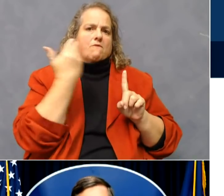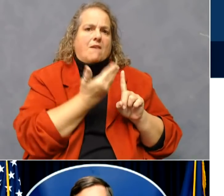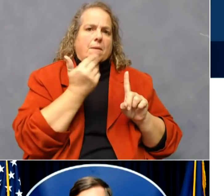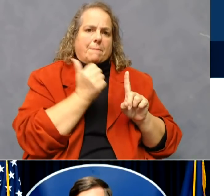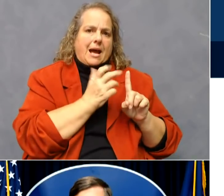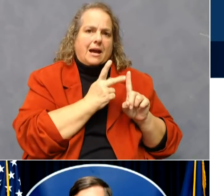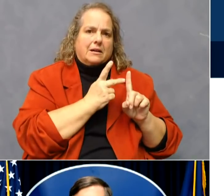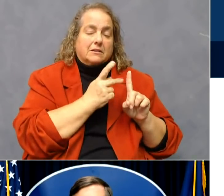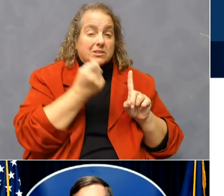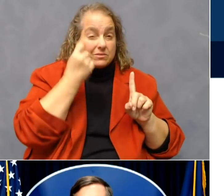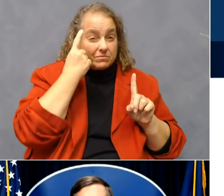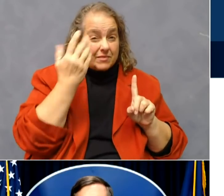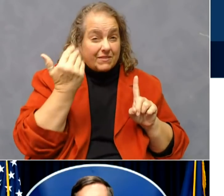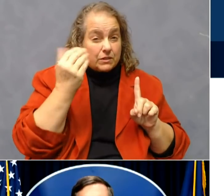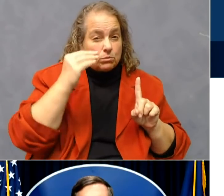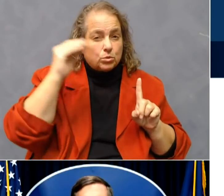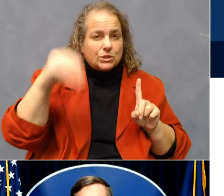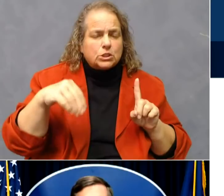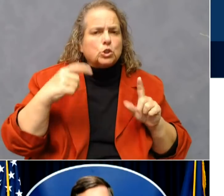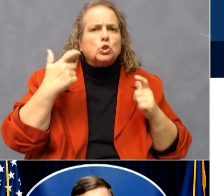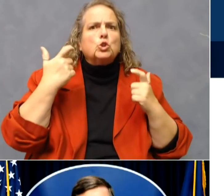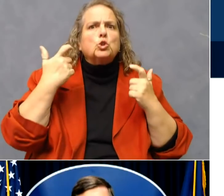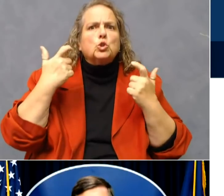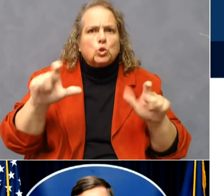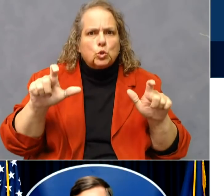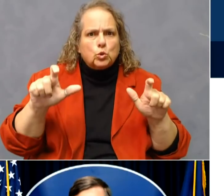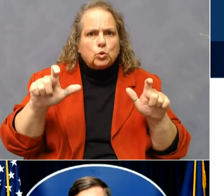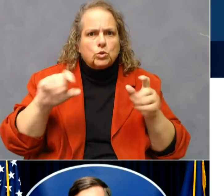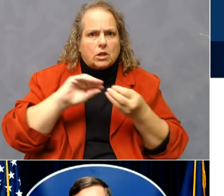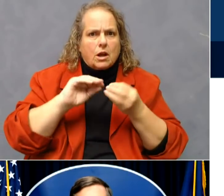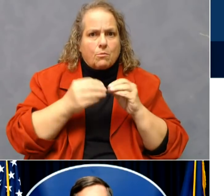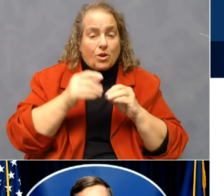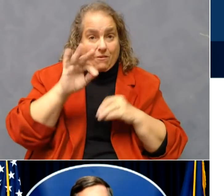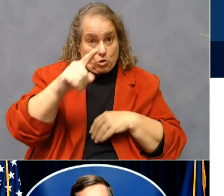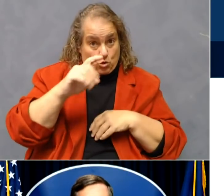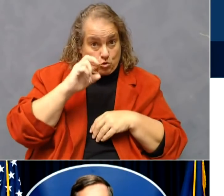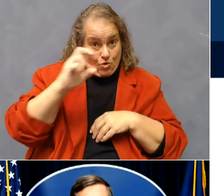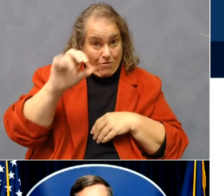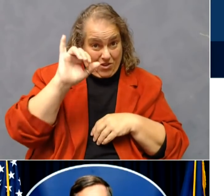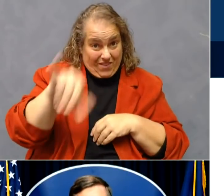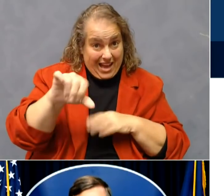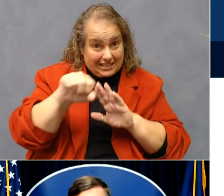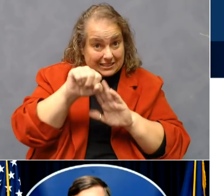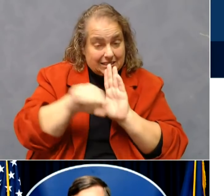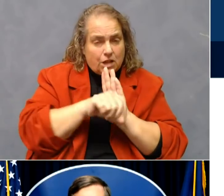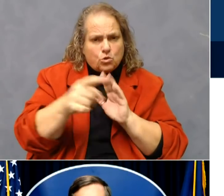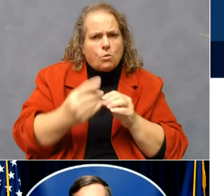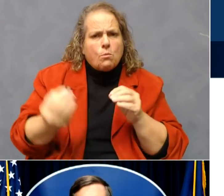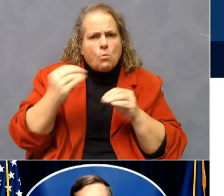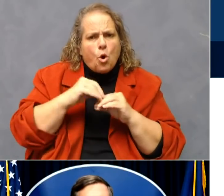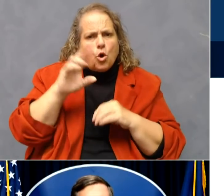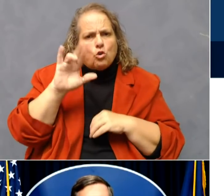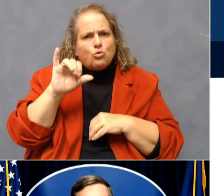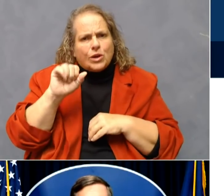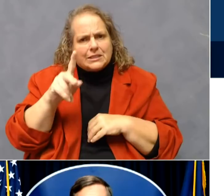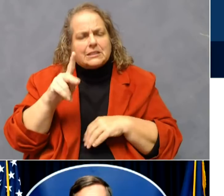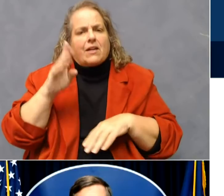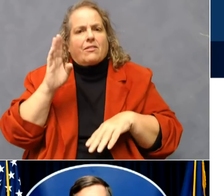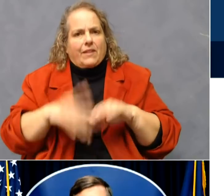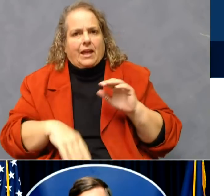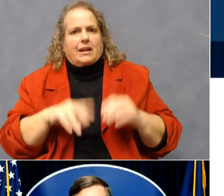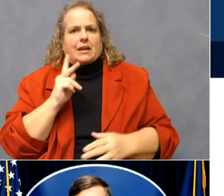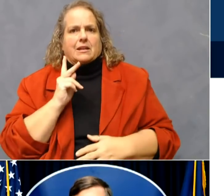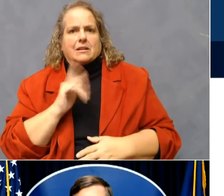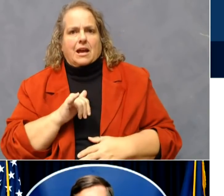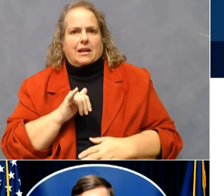And what it means is if you've traveled to these states, you are more at risk than if you were in Kentucky, and we'll ask you to take the necessary steps